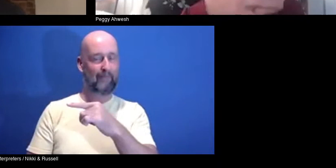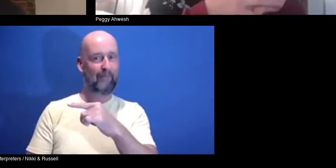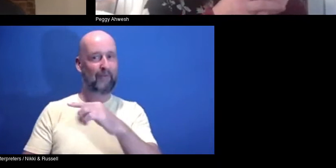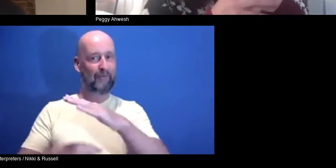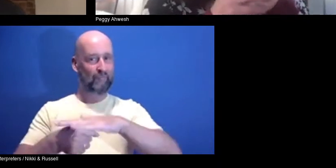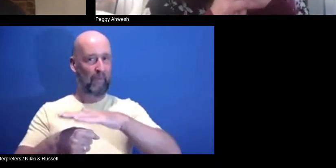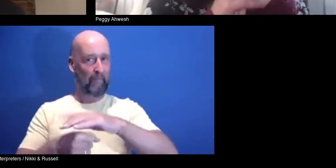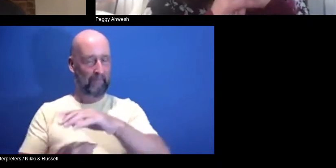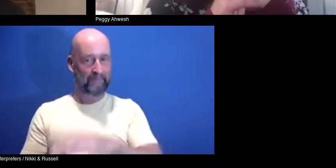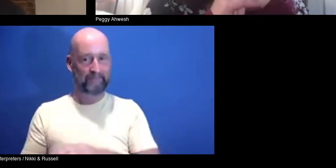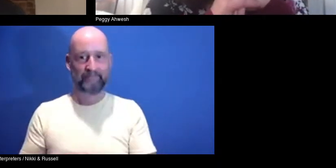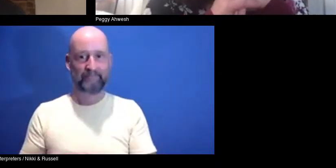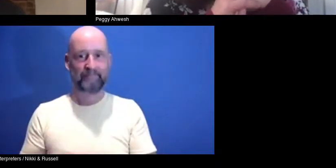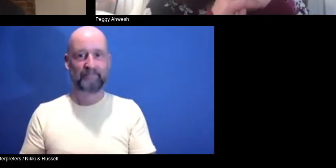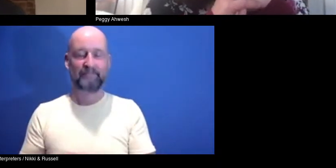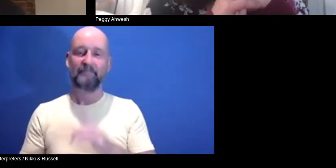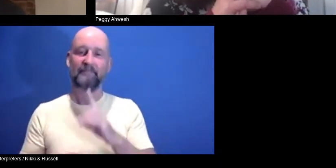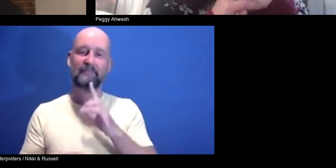and felt